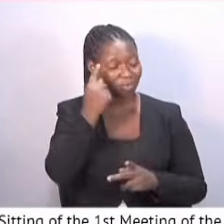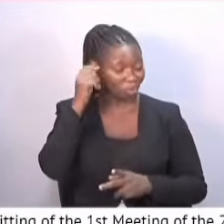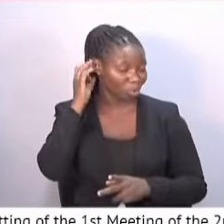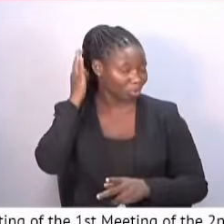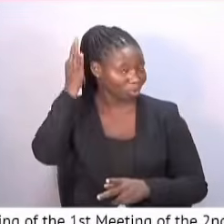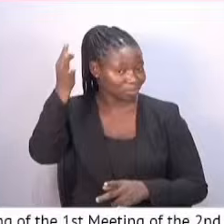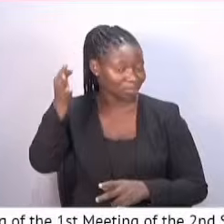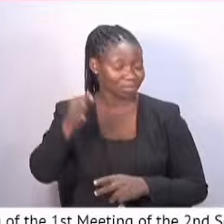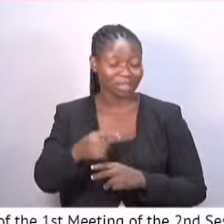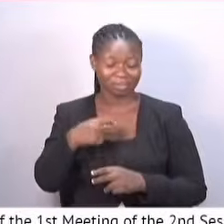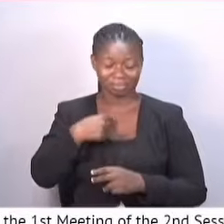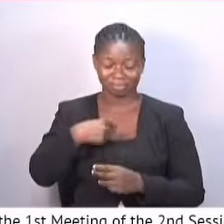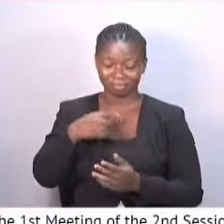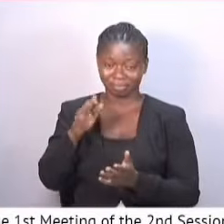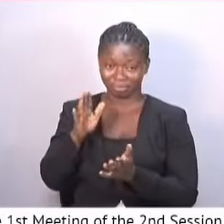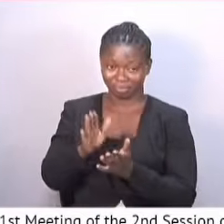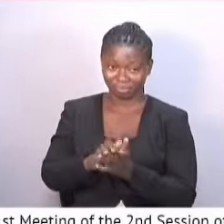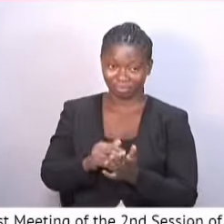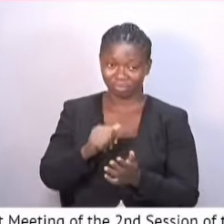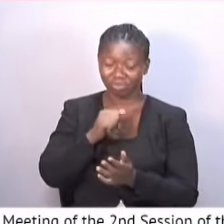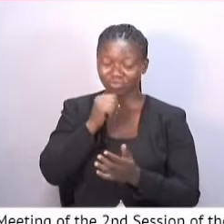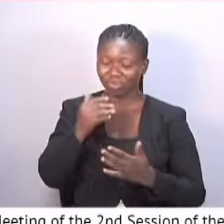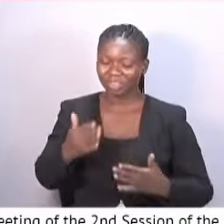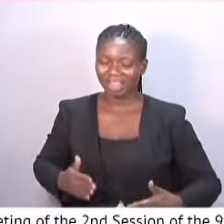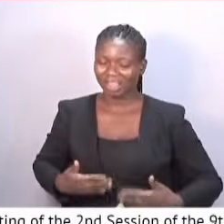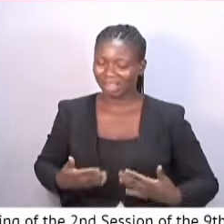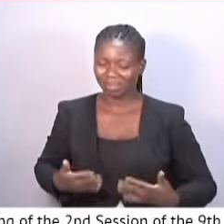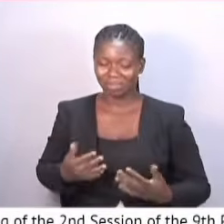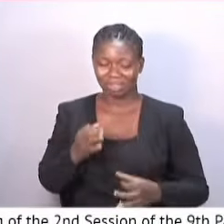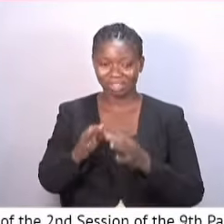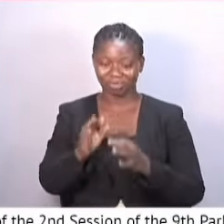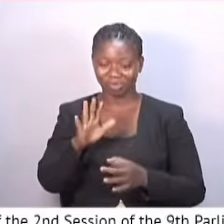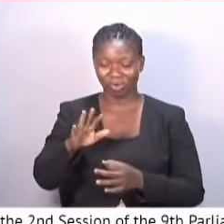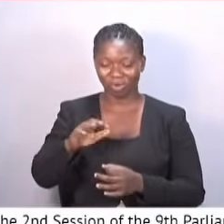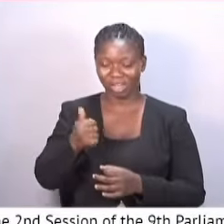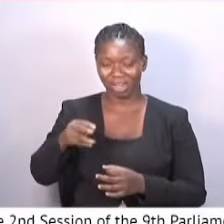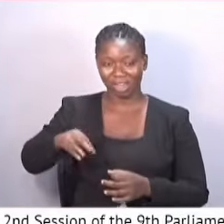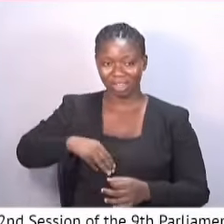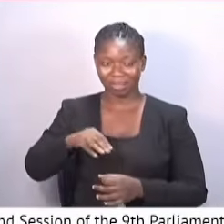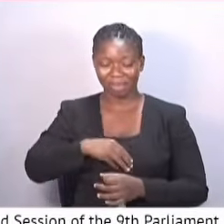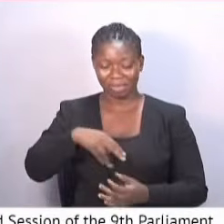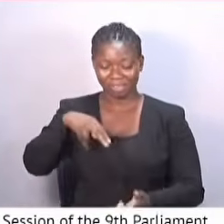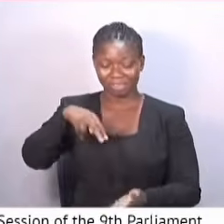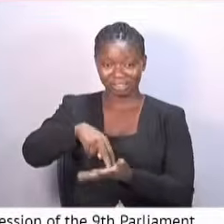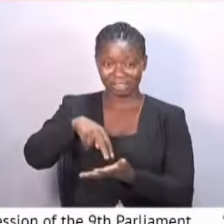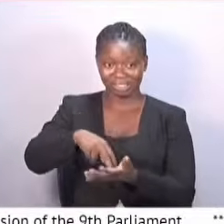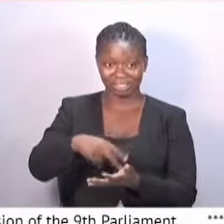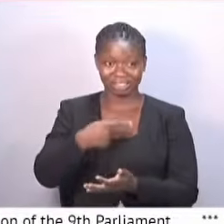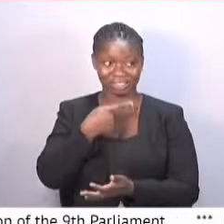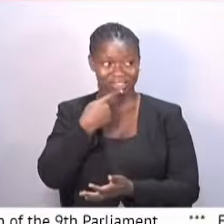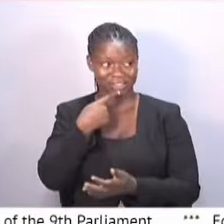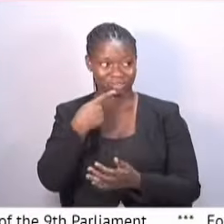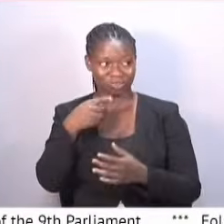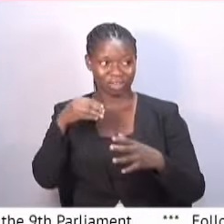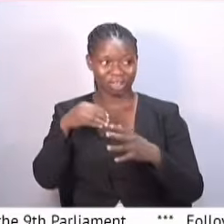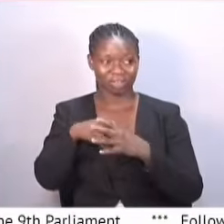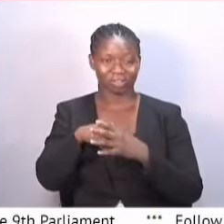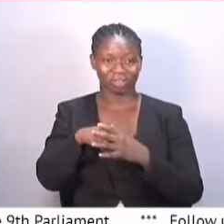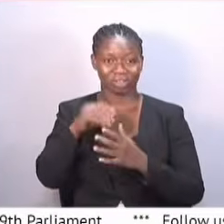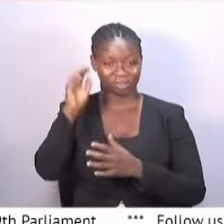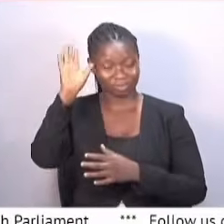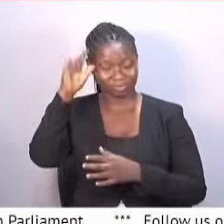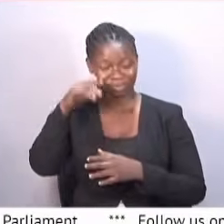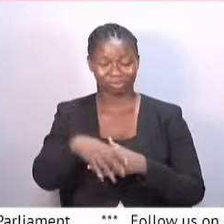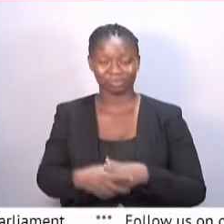generation. I believed you won't be happy if your colleague on his feet said you are intolerable.